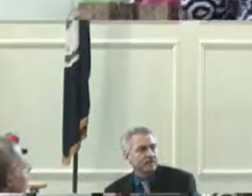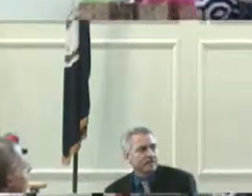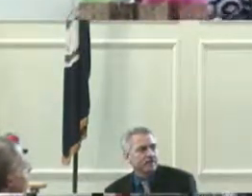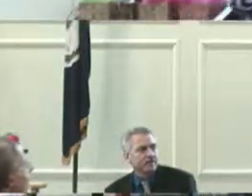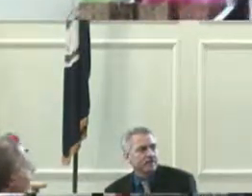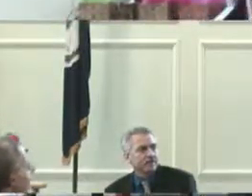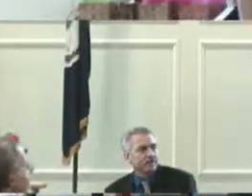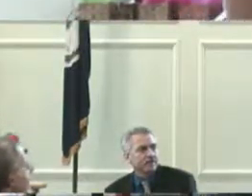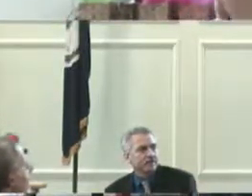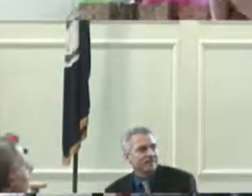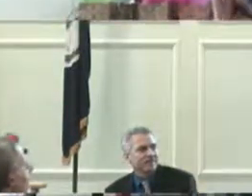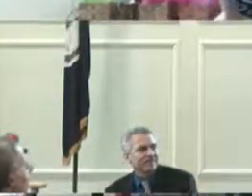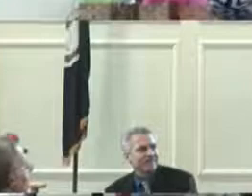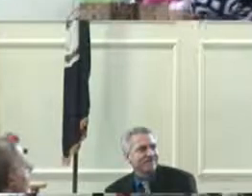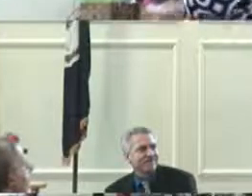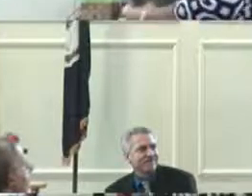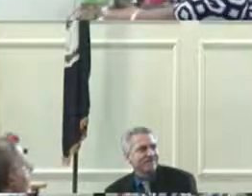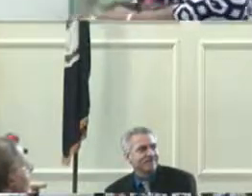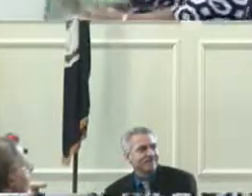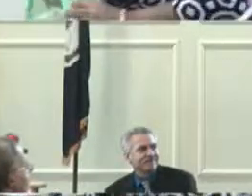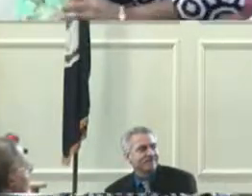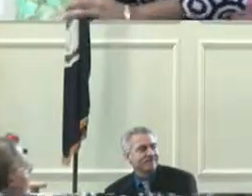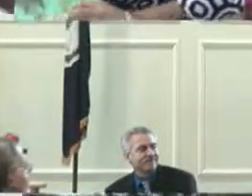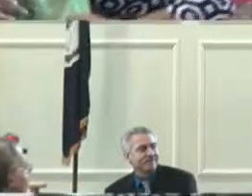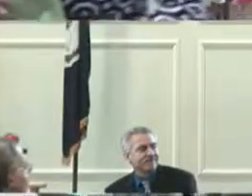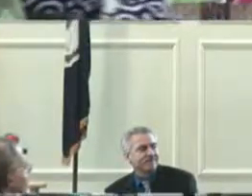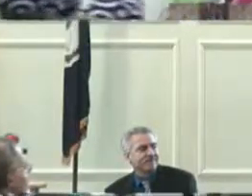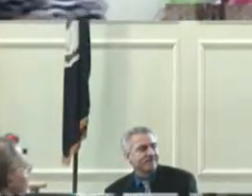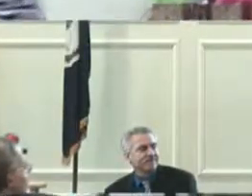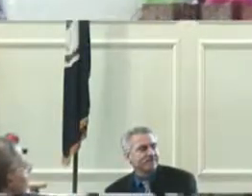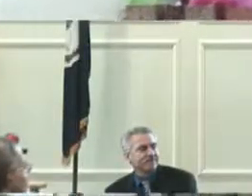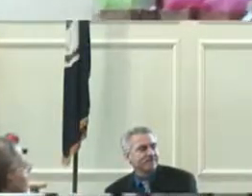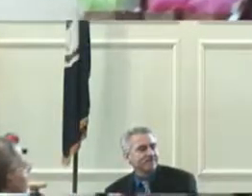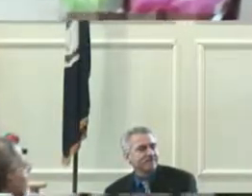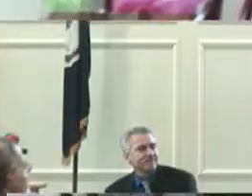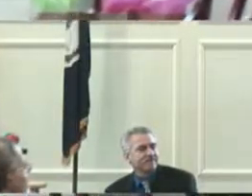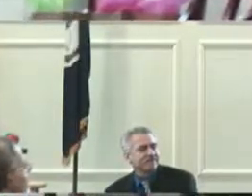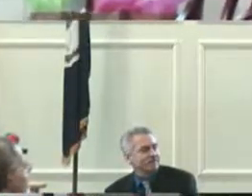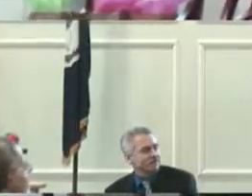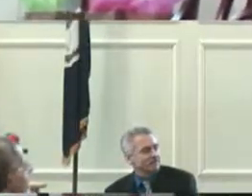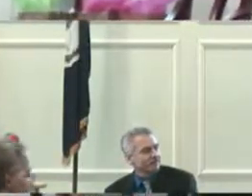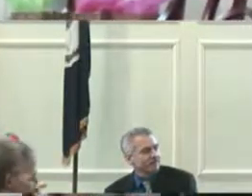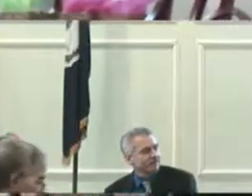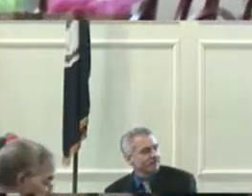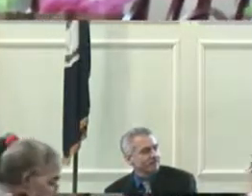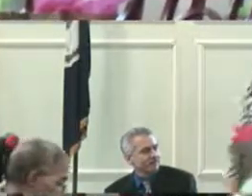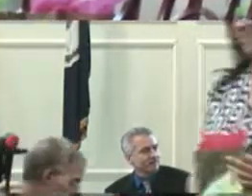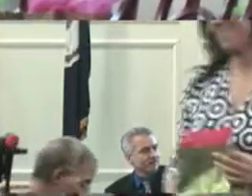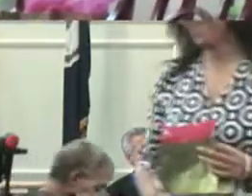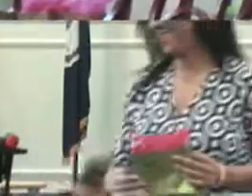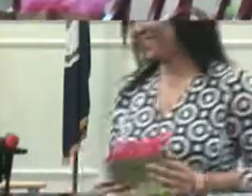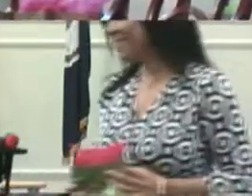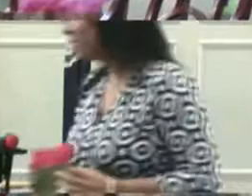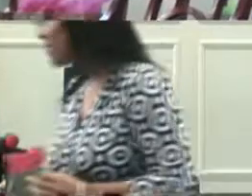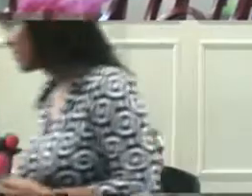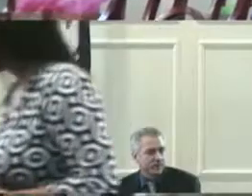Thank you. Thank you. Thank you. Ana Munoz. I don't think she's here.